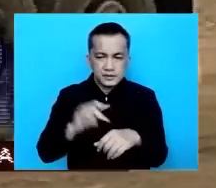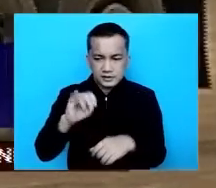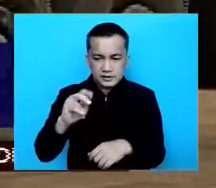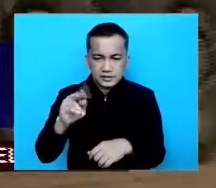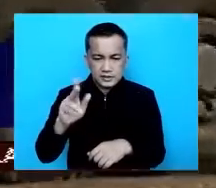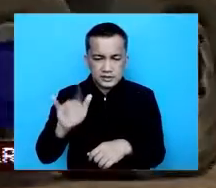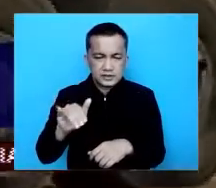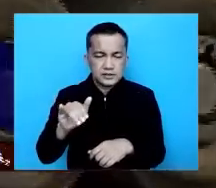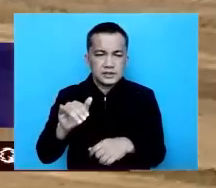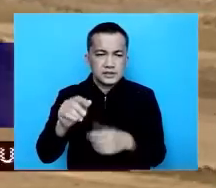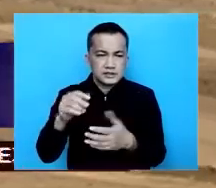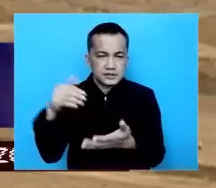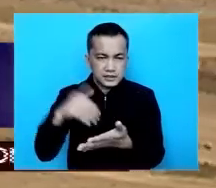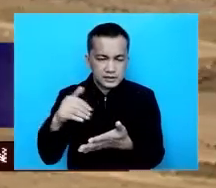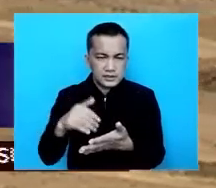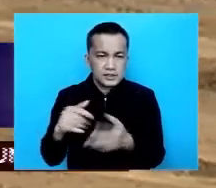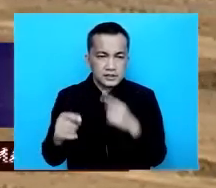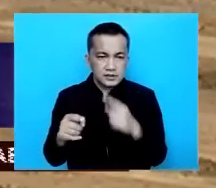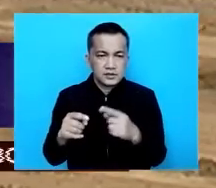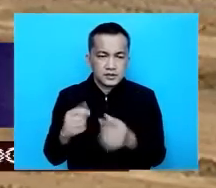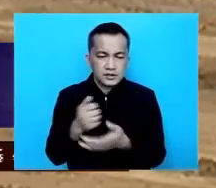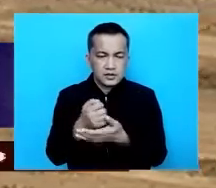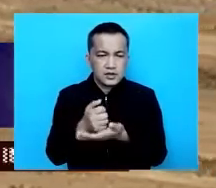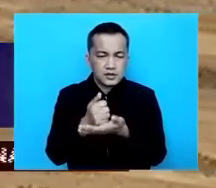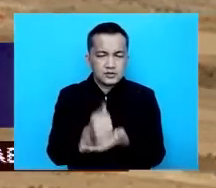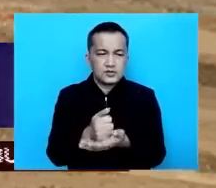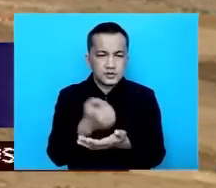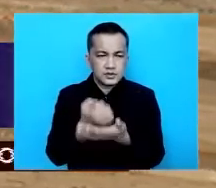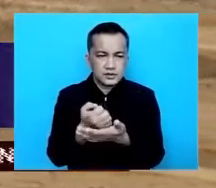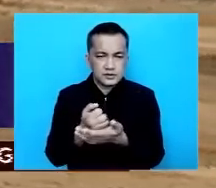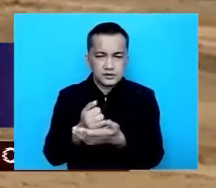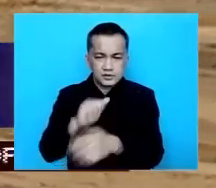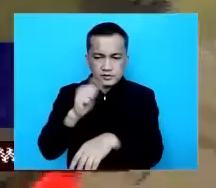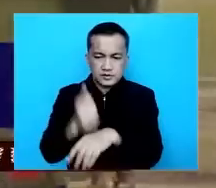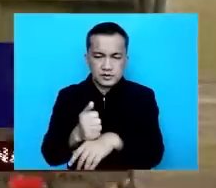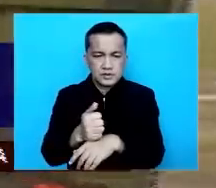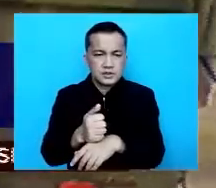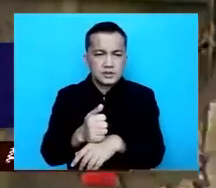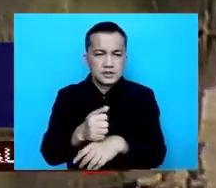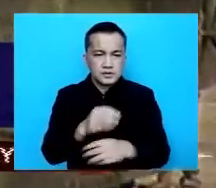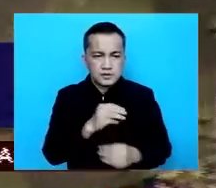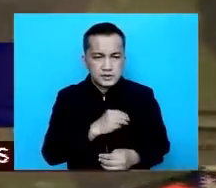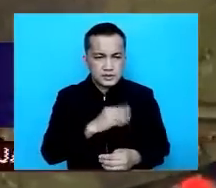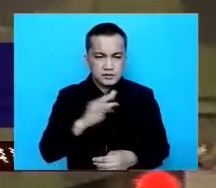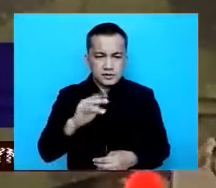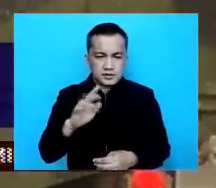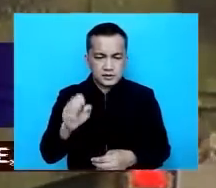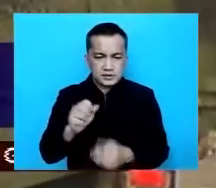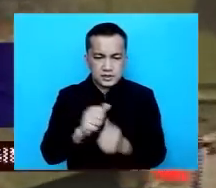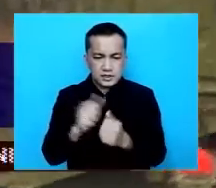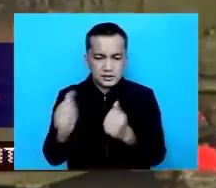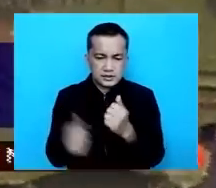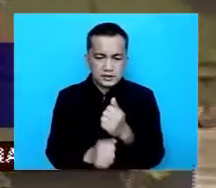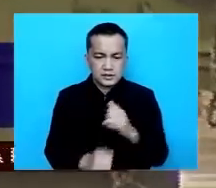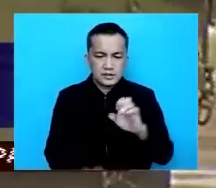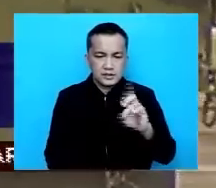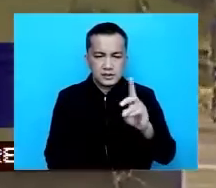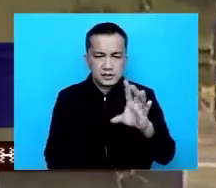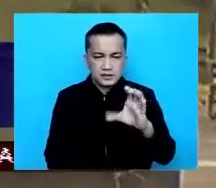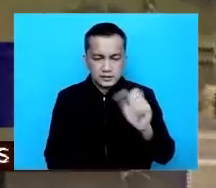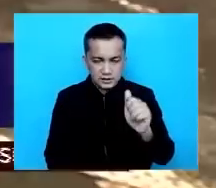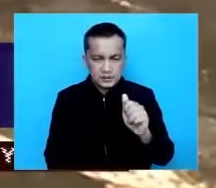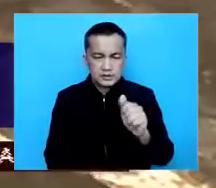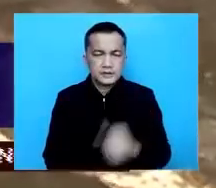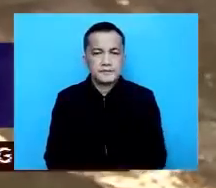makatutulong din sa ekonomiya ng bansa ang pagtotoka ng mga dagdag na military bases sa ilalim ng Enhanced Defense Cooperation Agreement